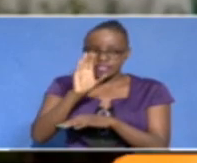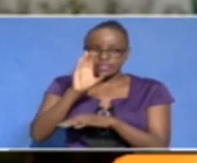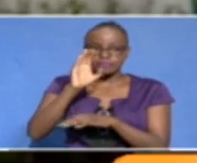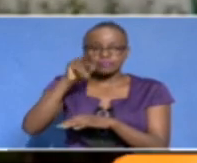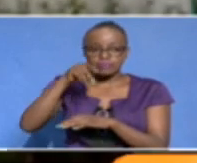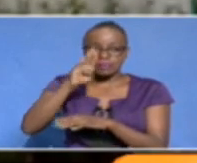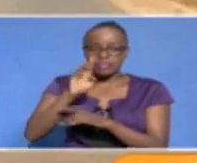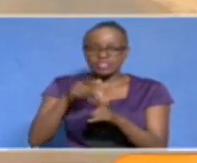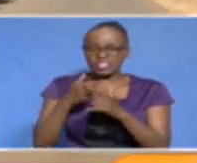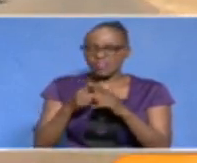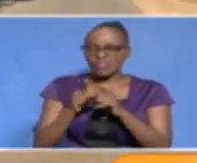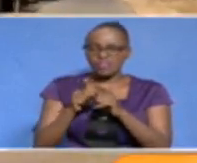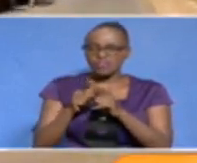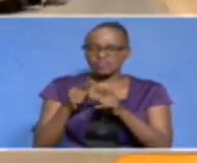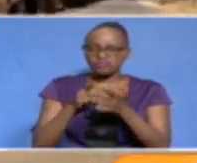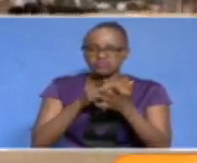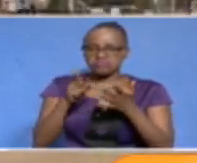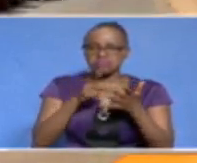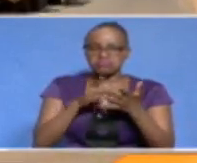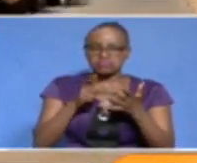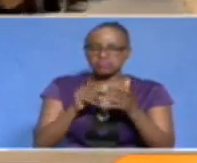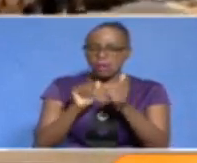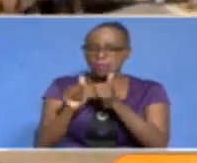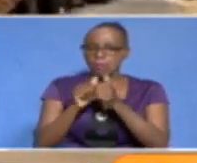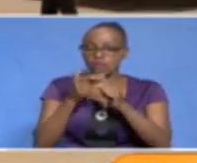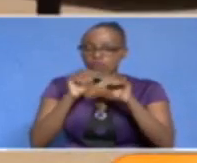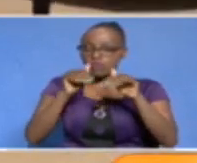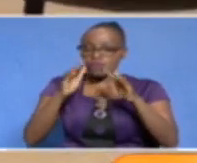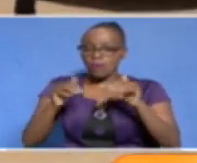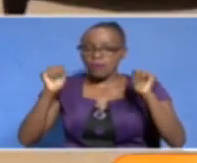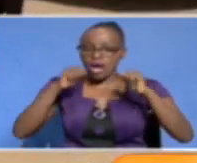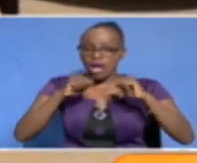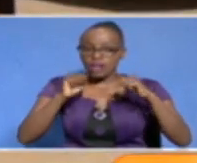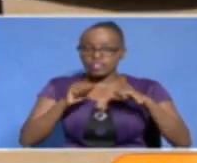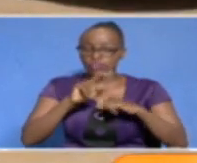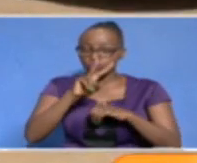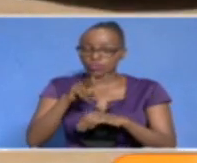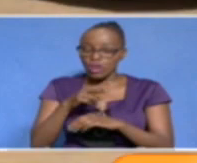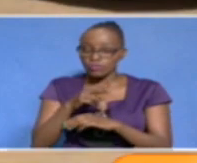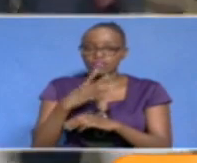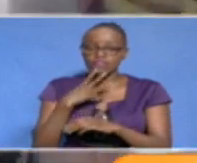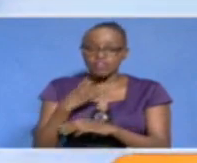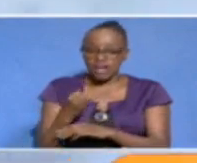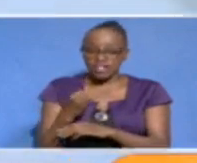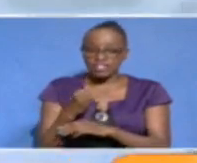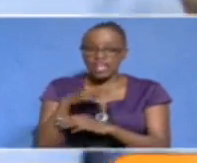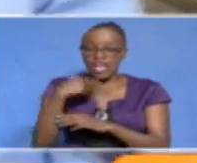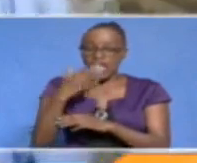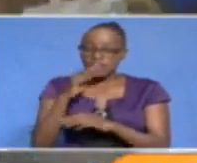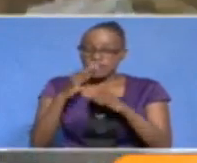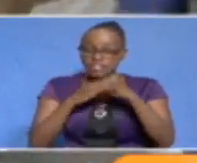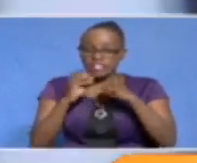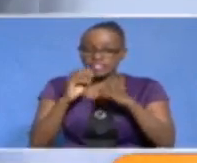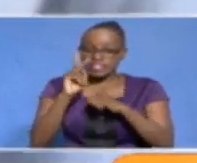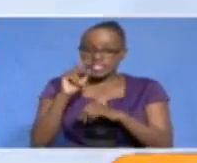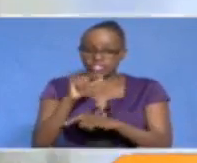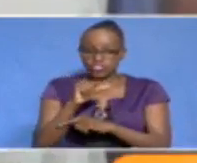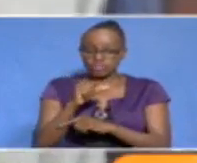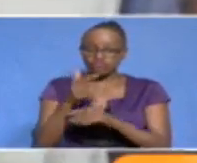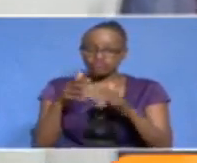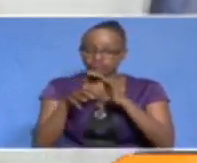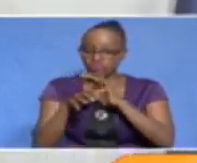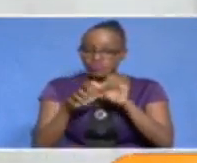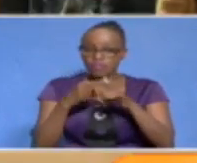Board has not embarked on purchasing of maize from farmers at the agreed 2,500 shillings per 90 kilogram bag.